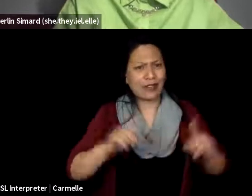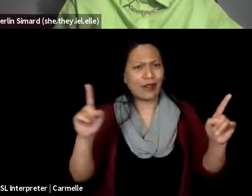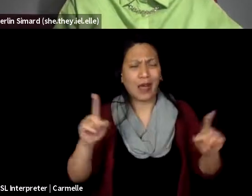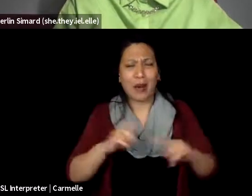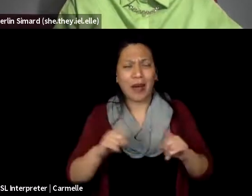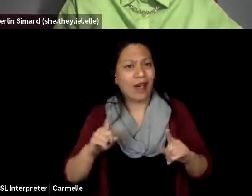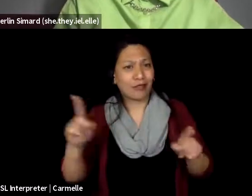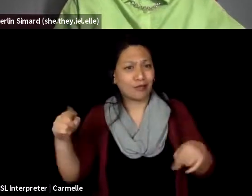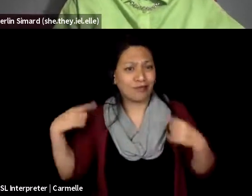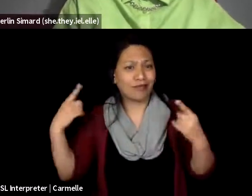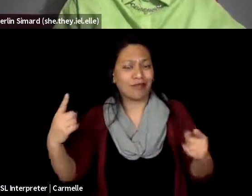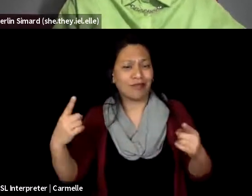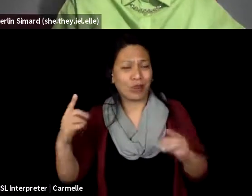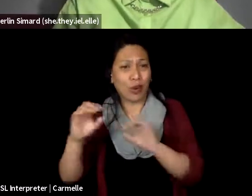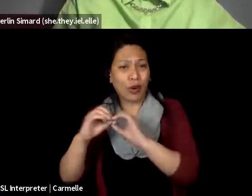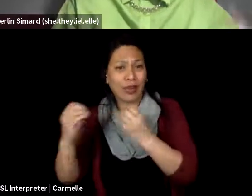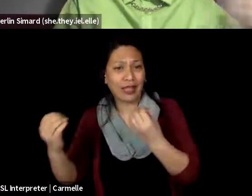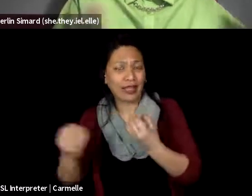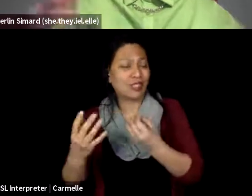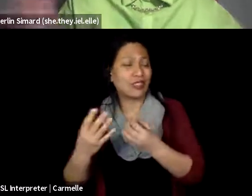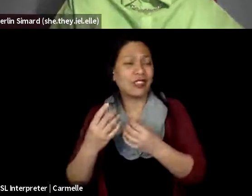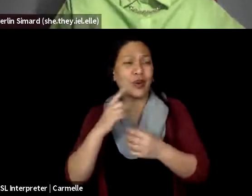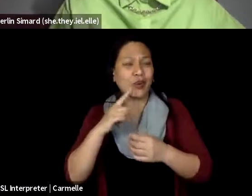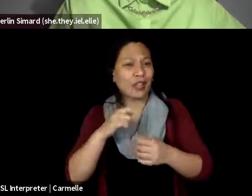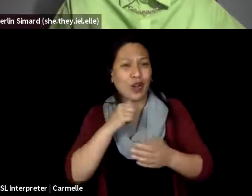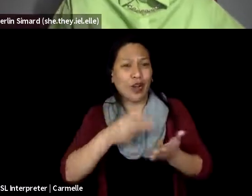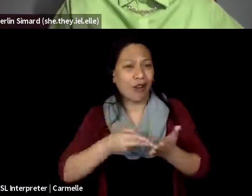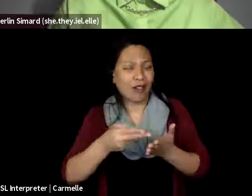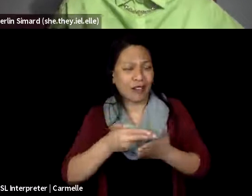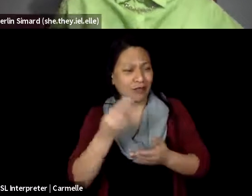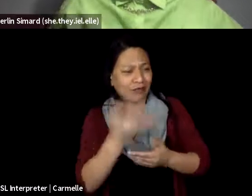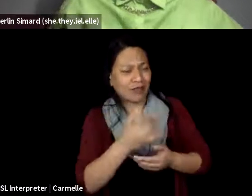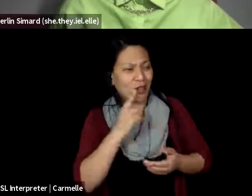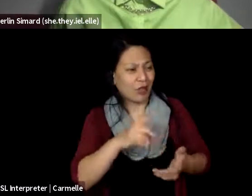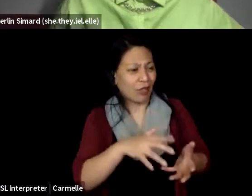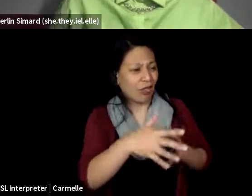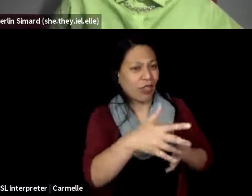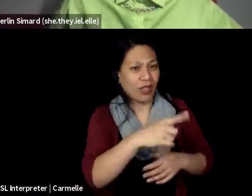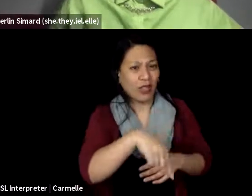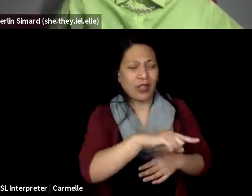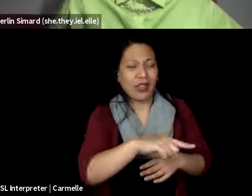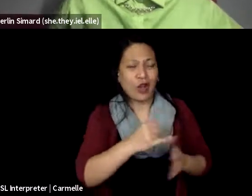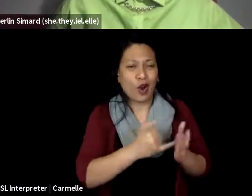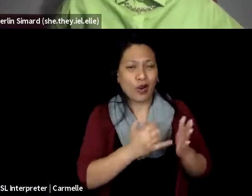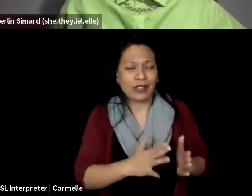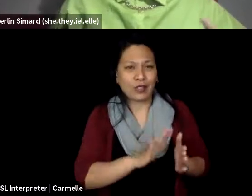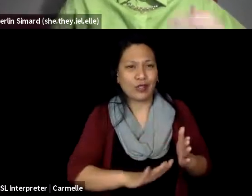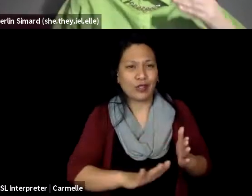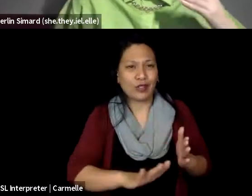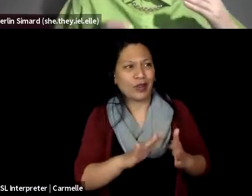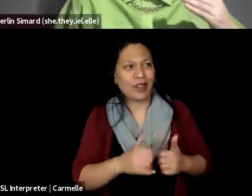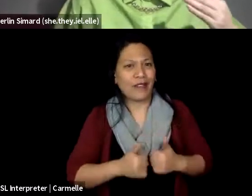by organizations and are still being messed over right now, especially in this pandemic, like to be like,